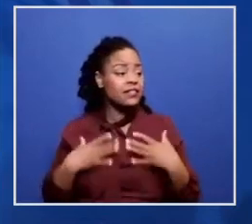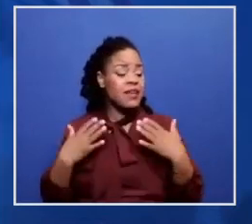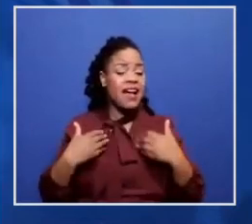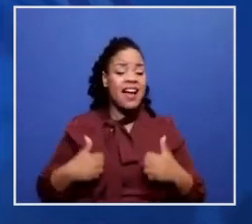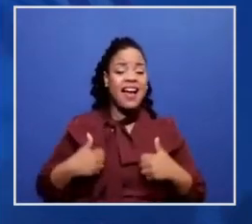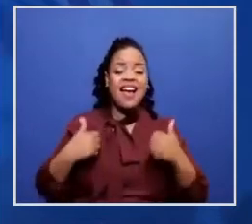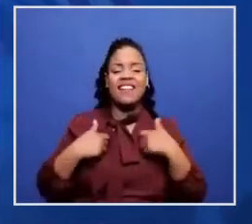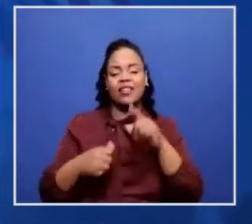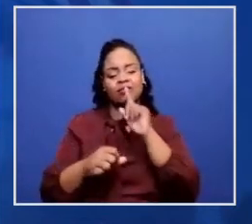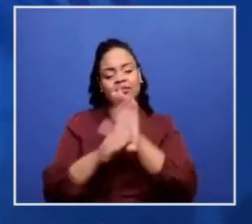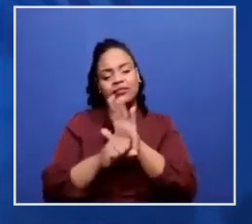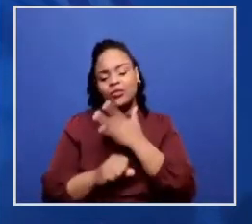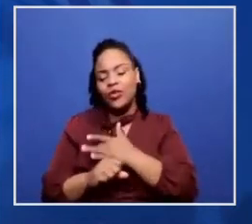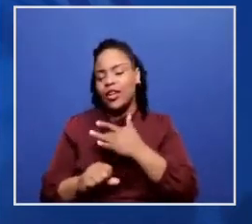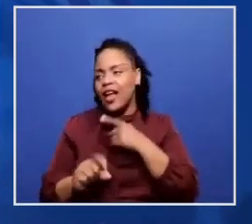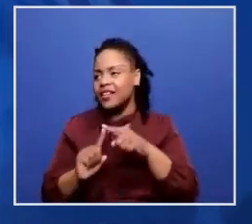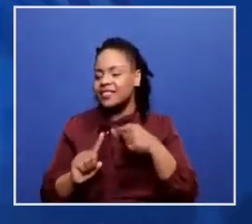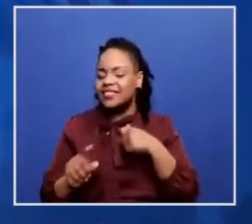way.